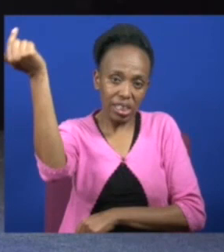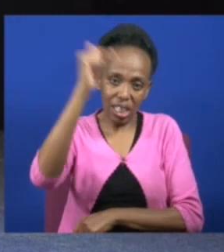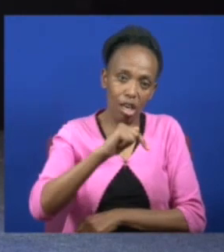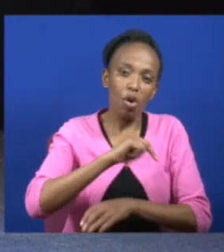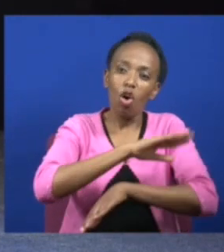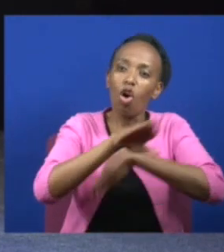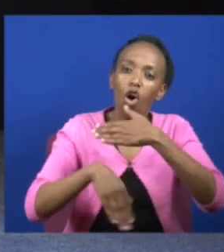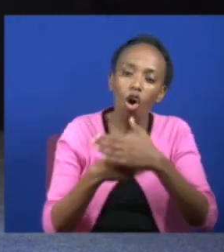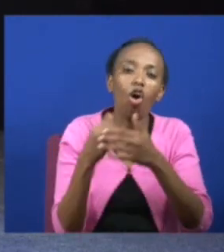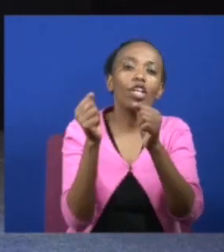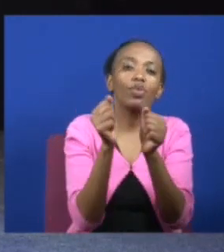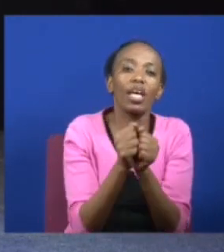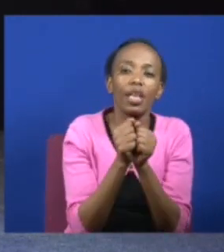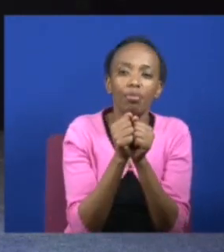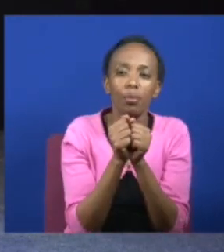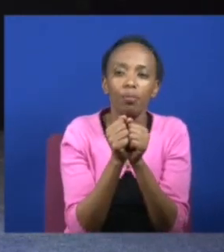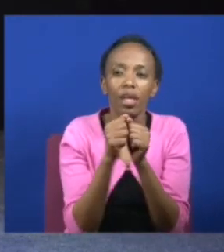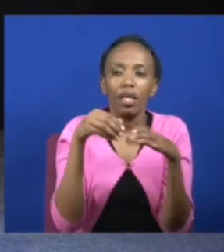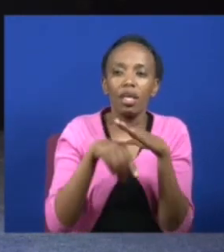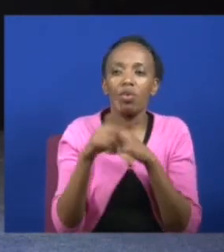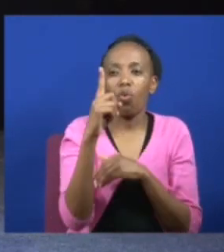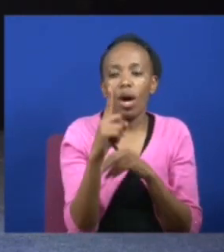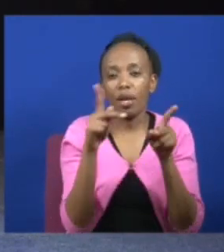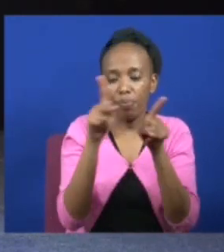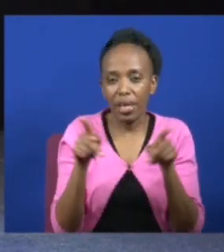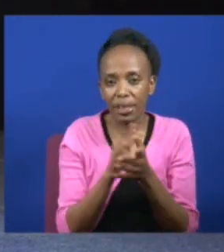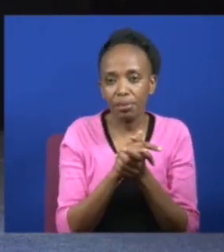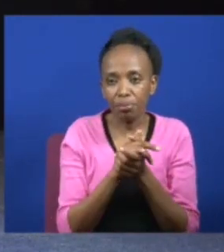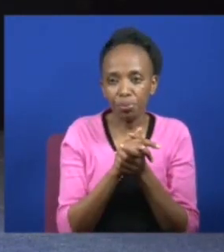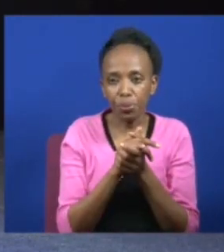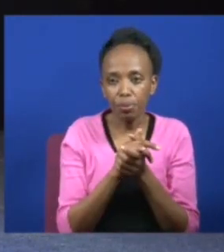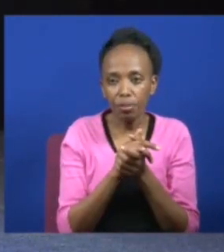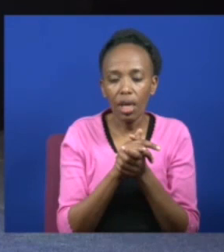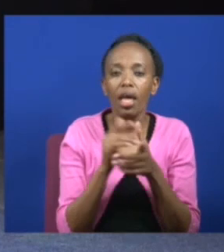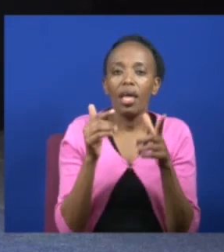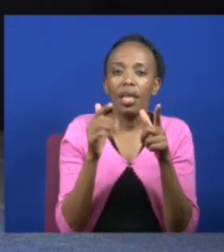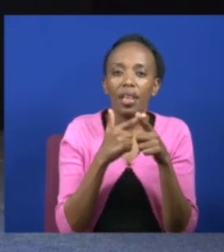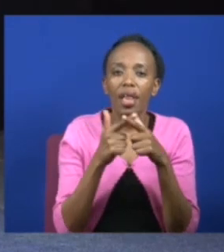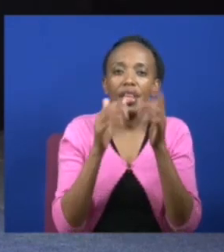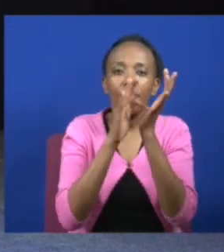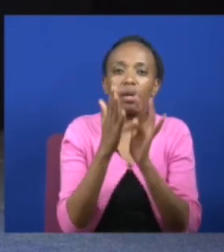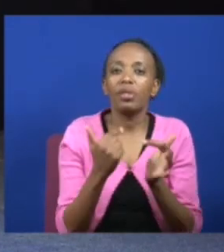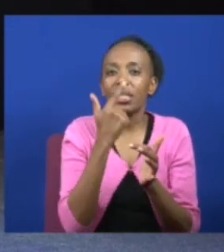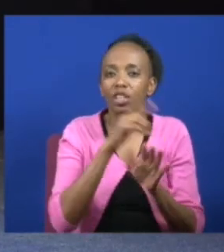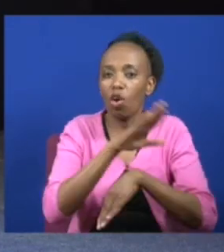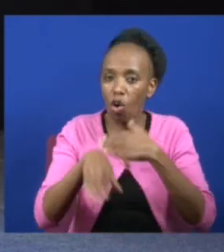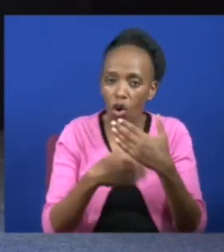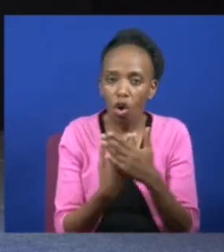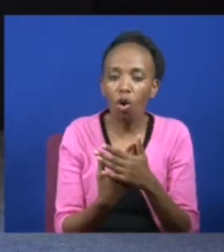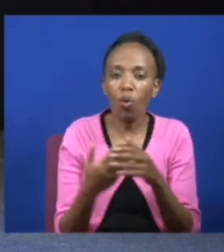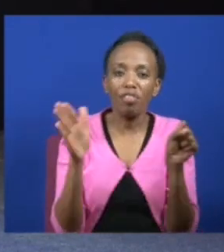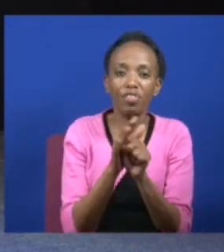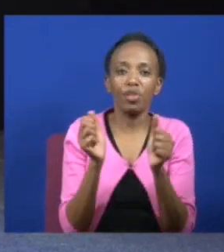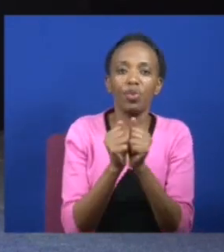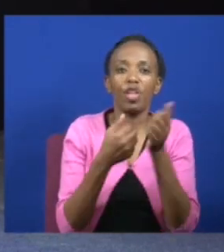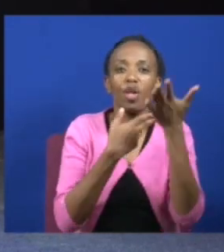they were all together in one place." And the scriptures tell us all of them were filled with